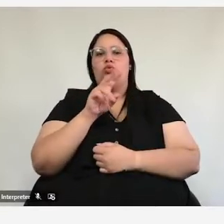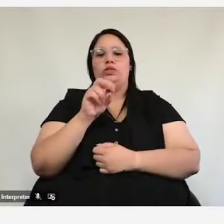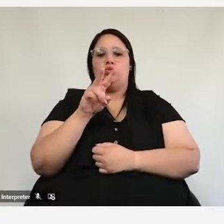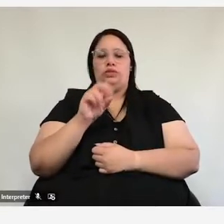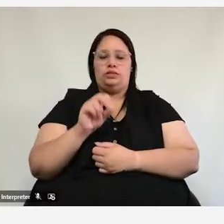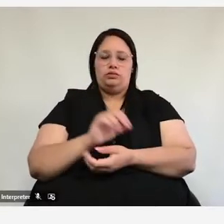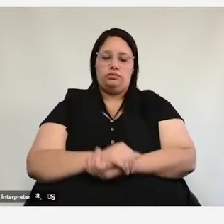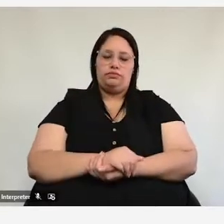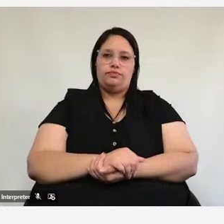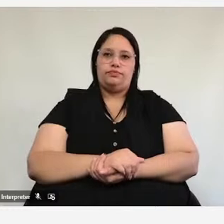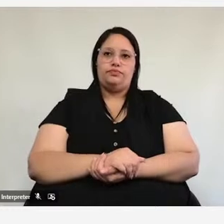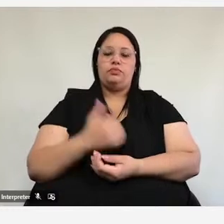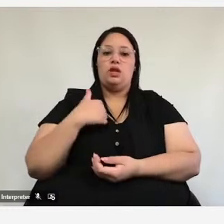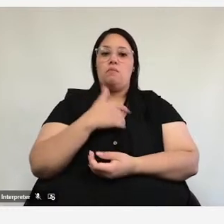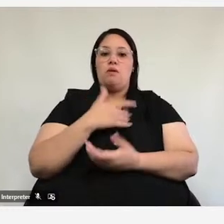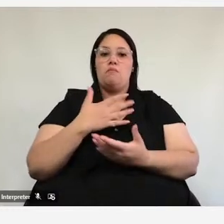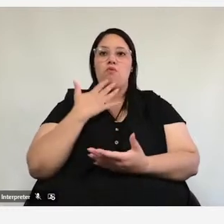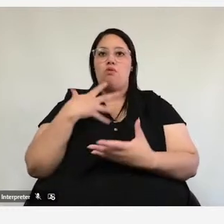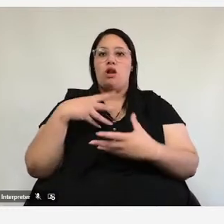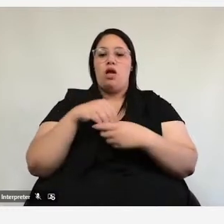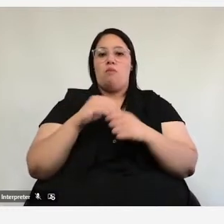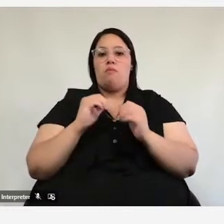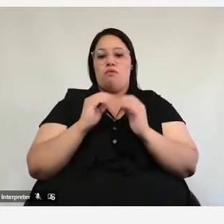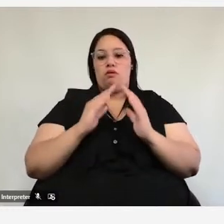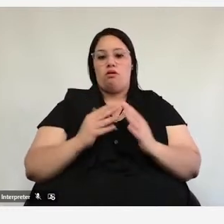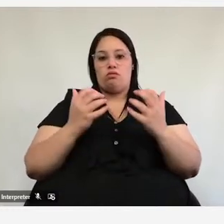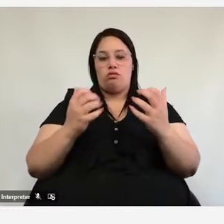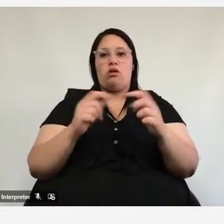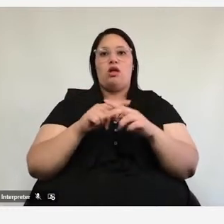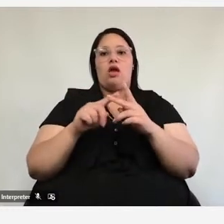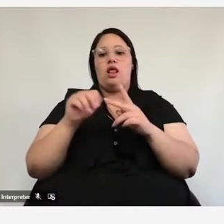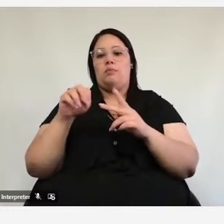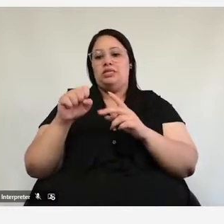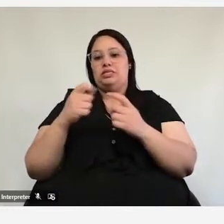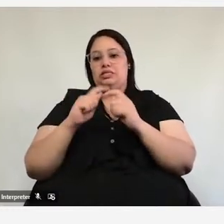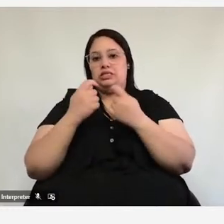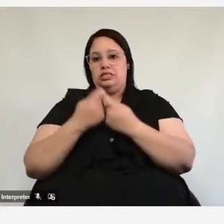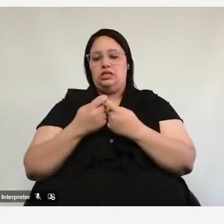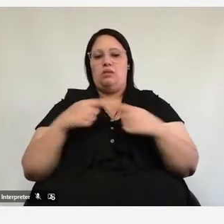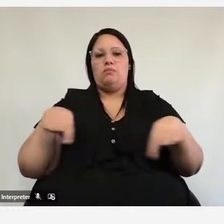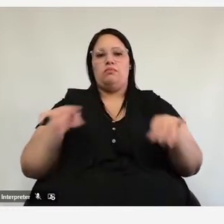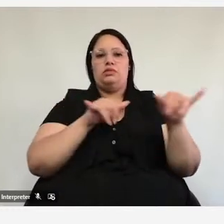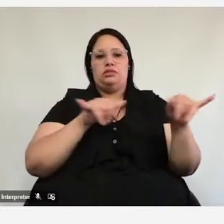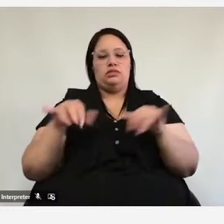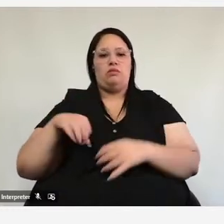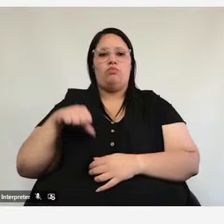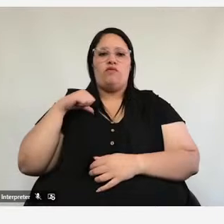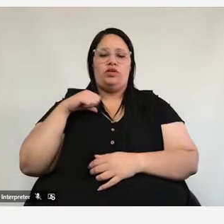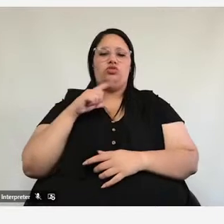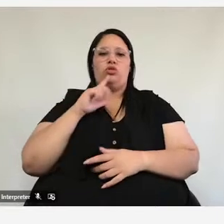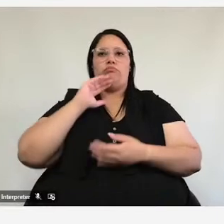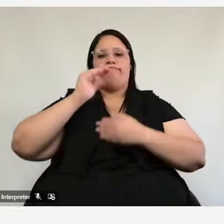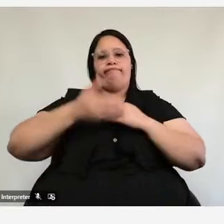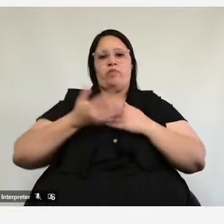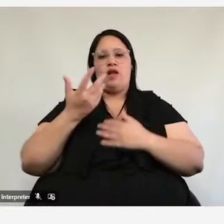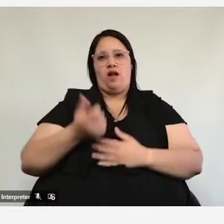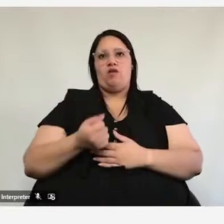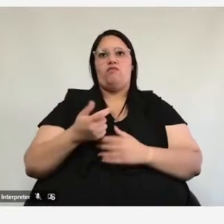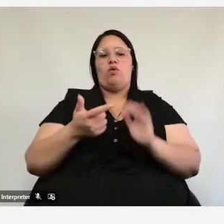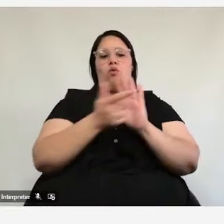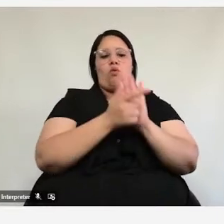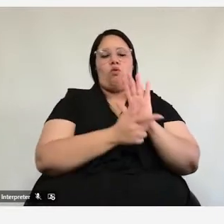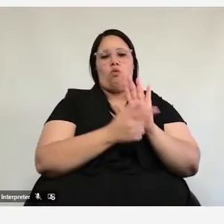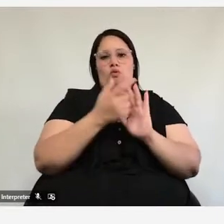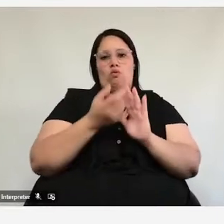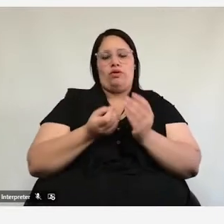2020. Members present in the chamber and via Microsoft Teams have all the privileges and immunities imparted by law.